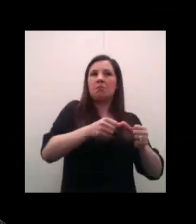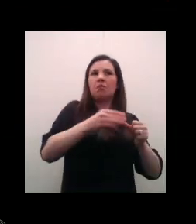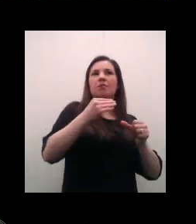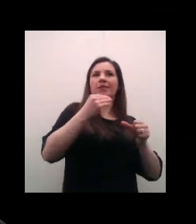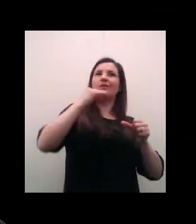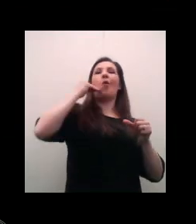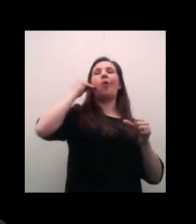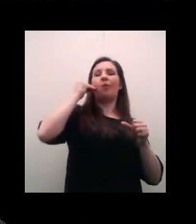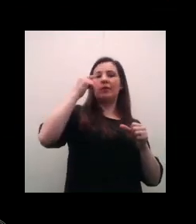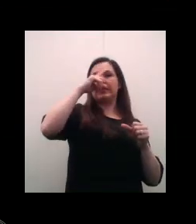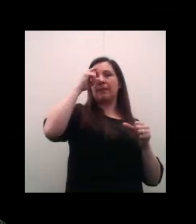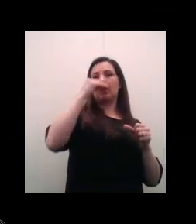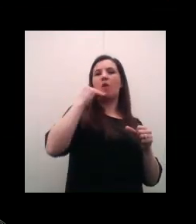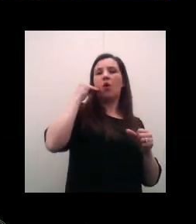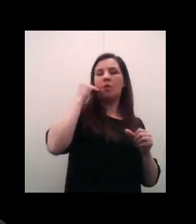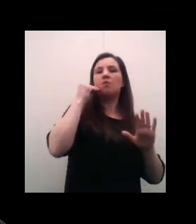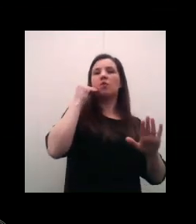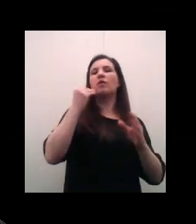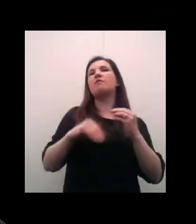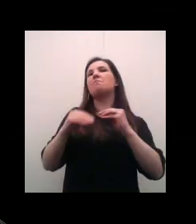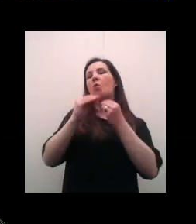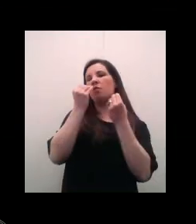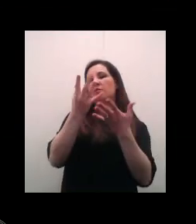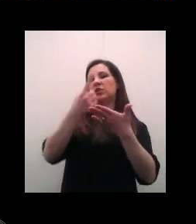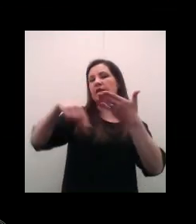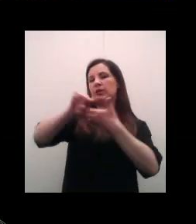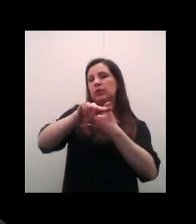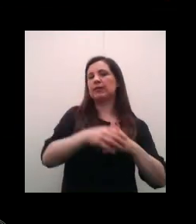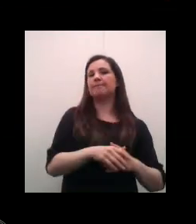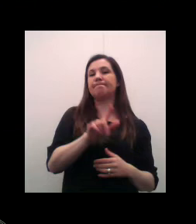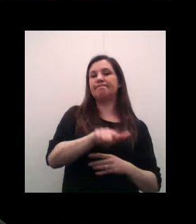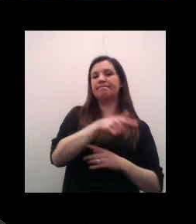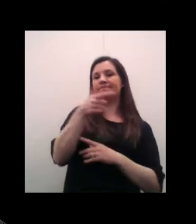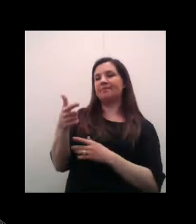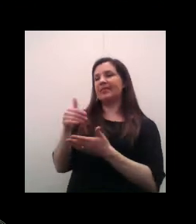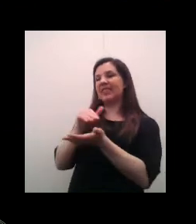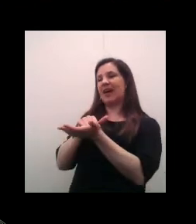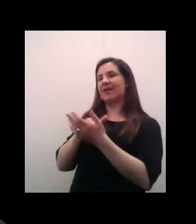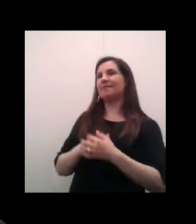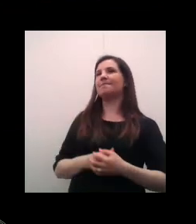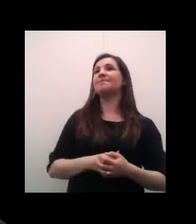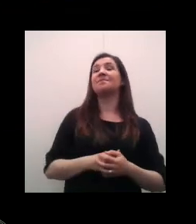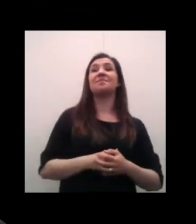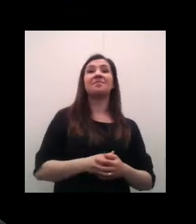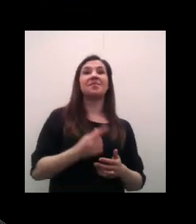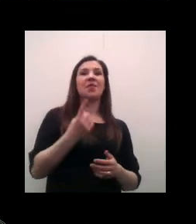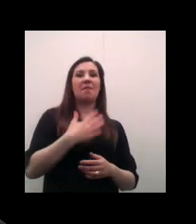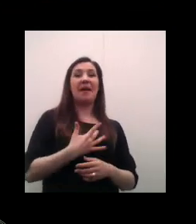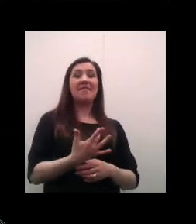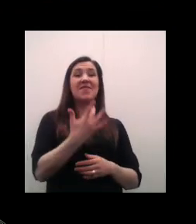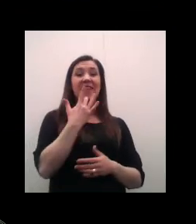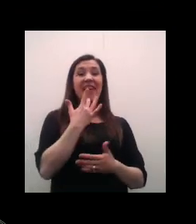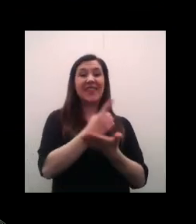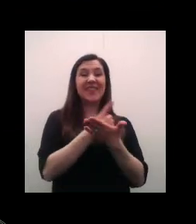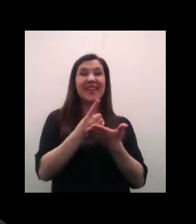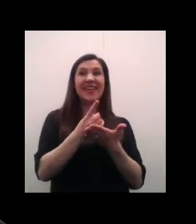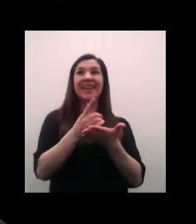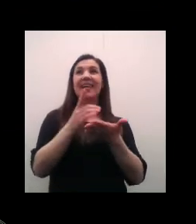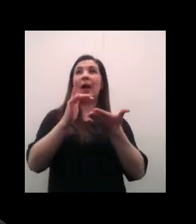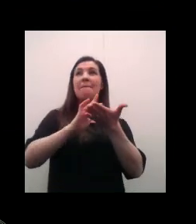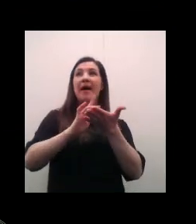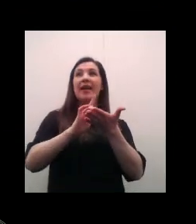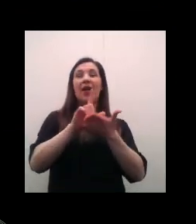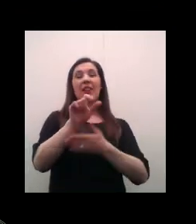So we hope to have more information on that next week. I'll turn it back to the doctor now. Sure. So it's one of my favorite weeks, Medical